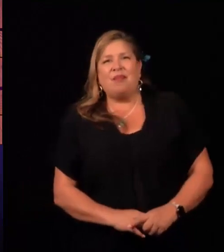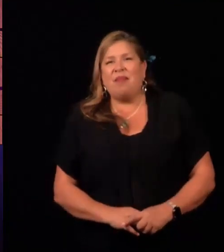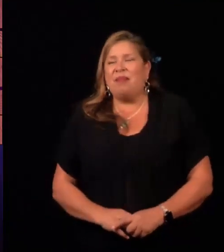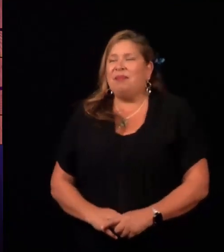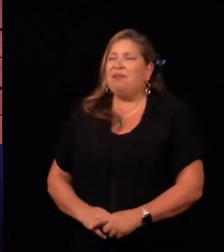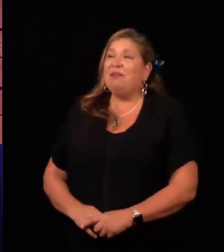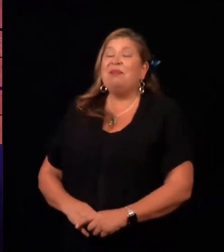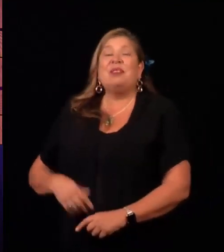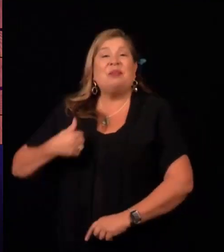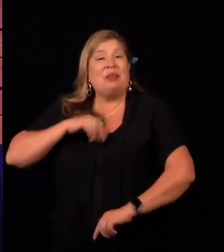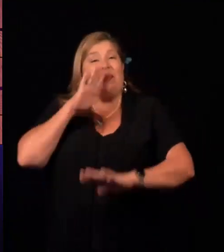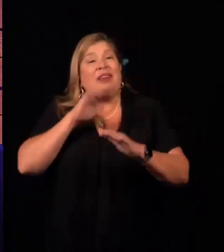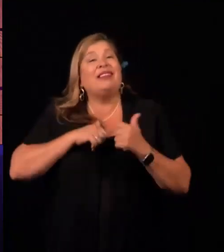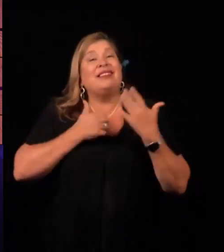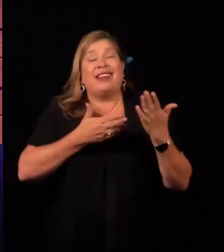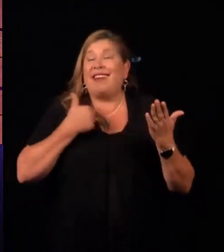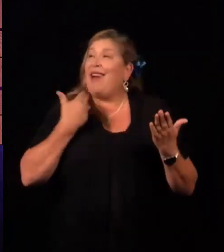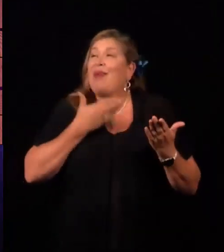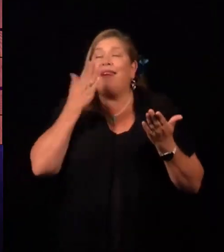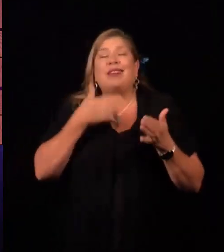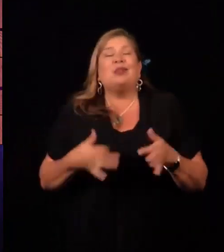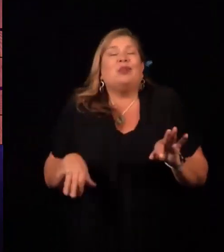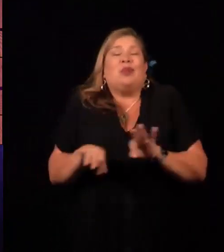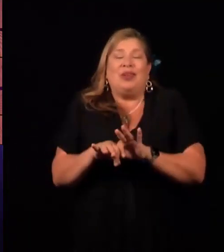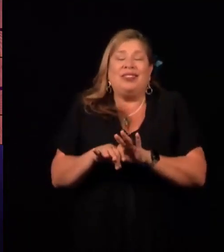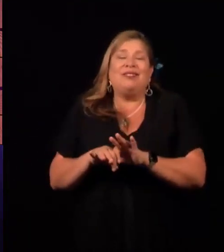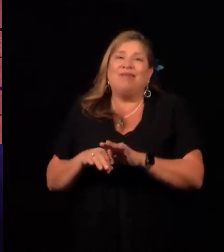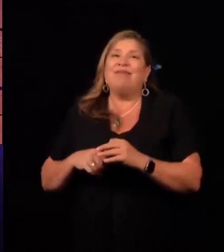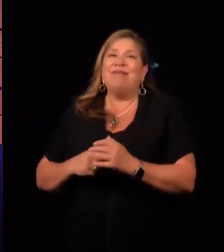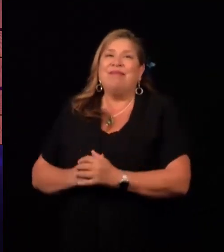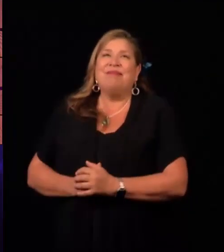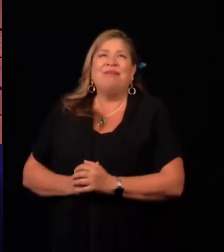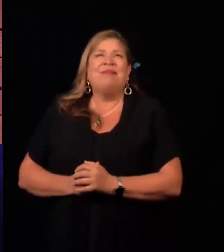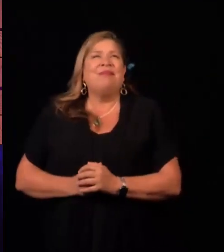Let's sing out that our God is worthy together.